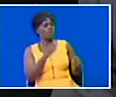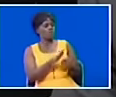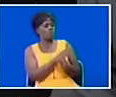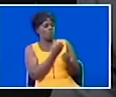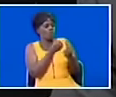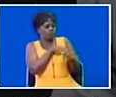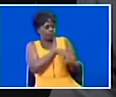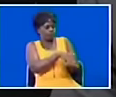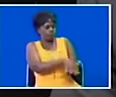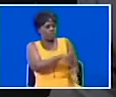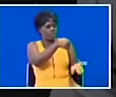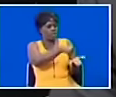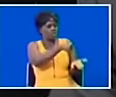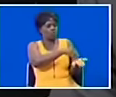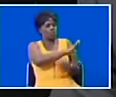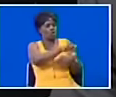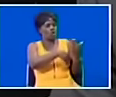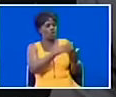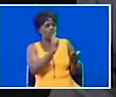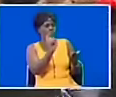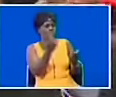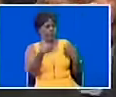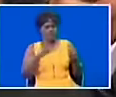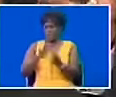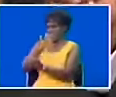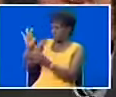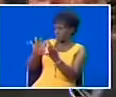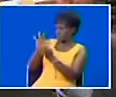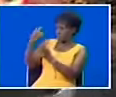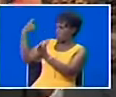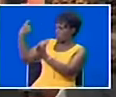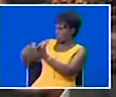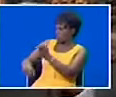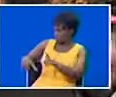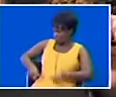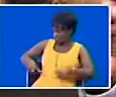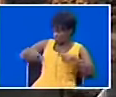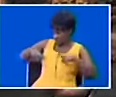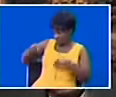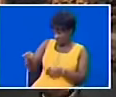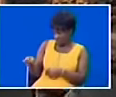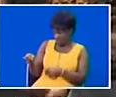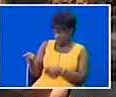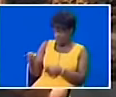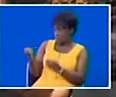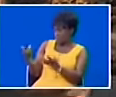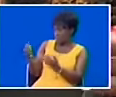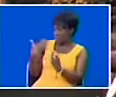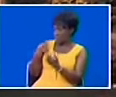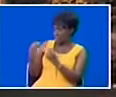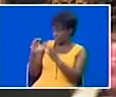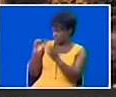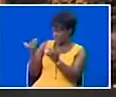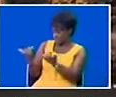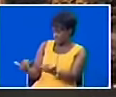integration of all the Kenyan people. You've spoken specifically about the cost of living, because that's what a lot of Kenyans are discussing now. And you